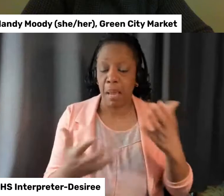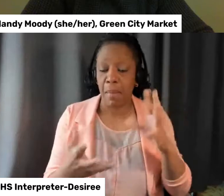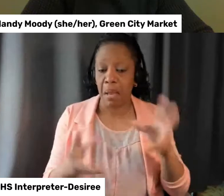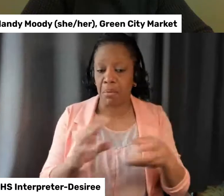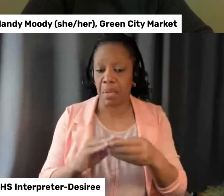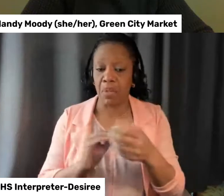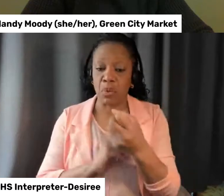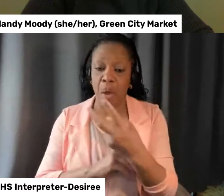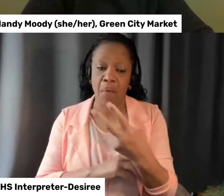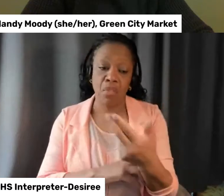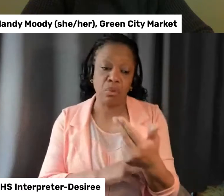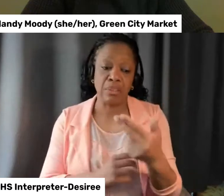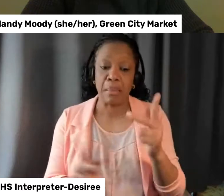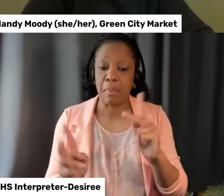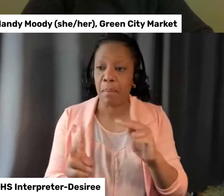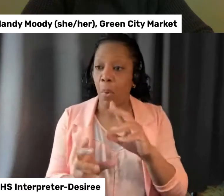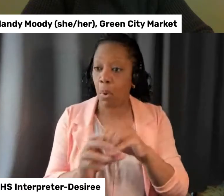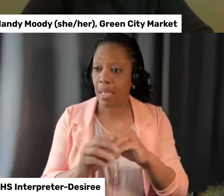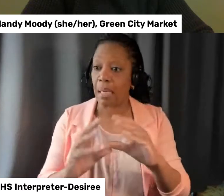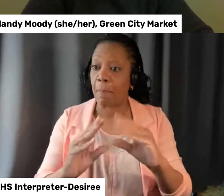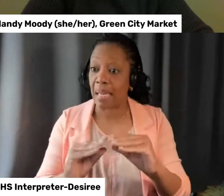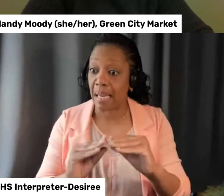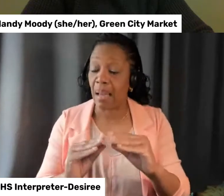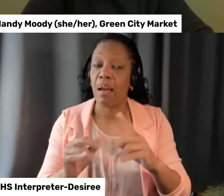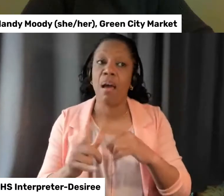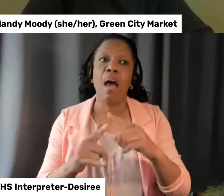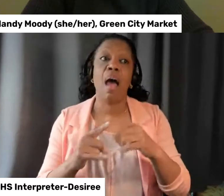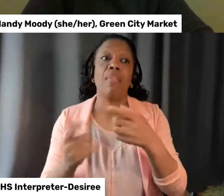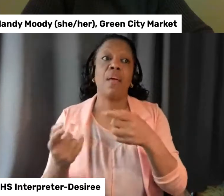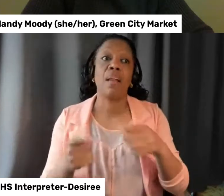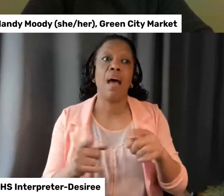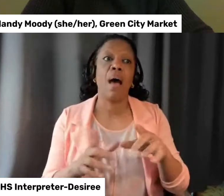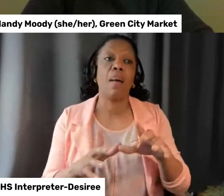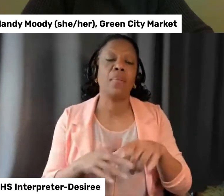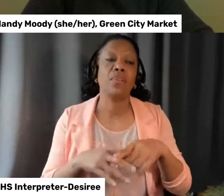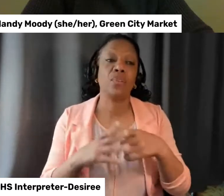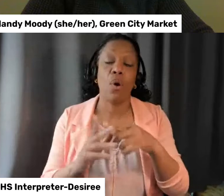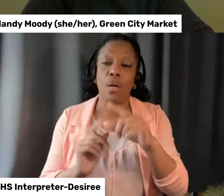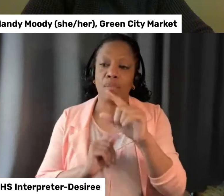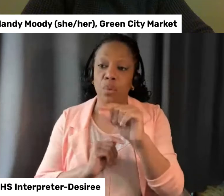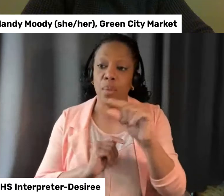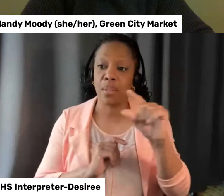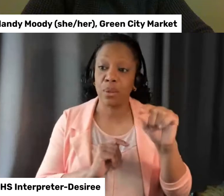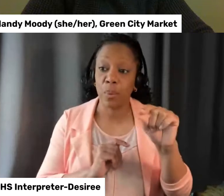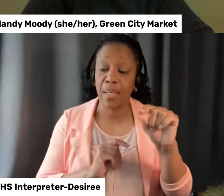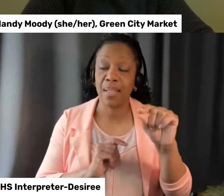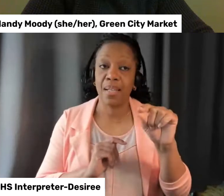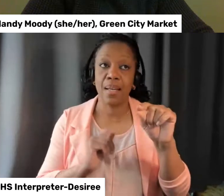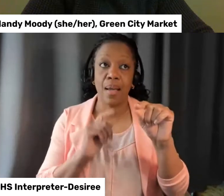at a meeting. And then as we rounded into 2020 and started to